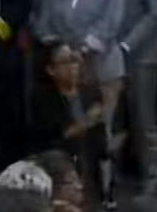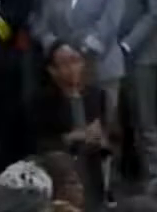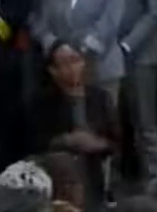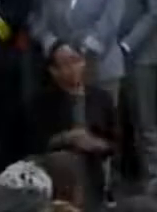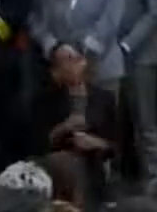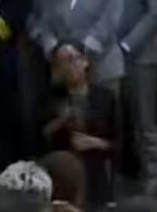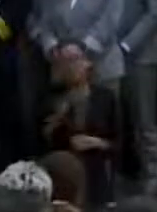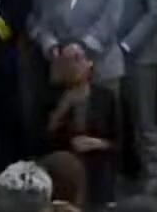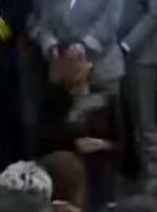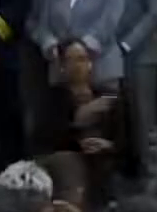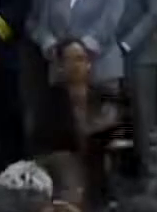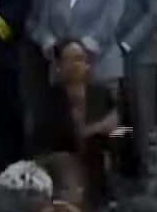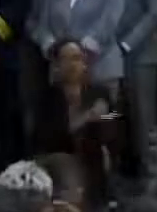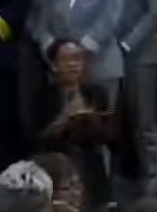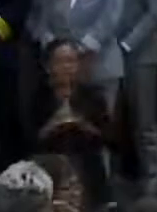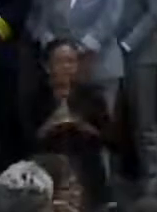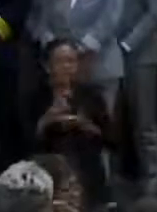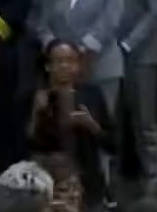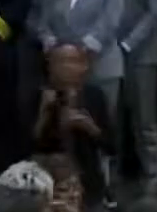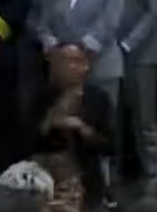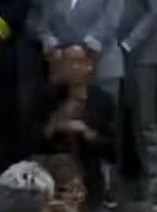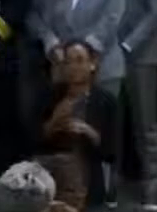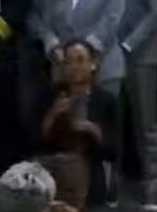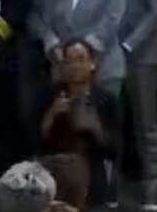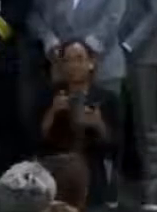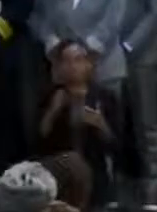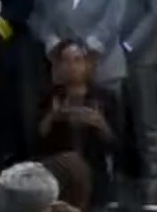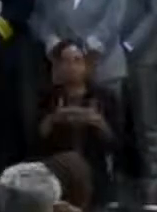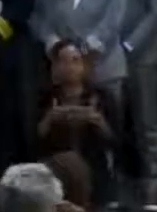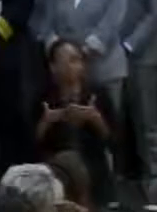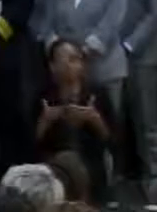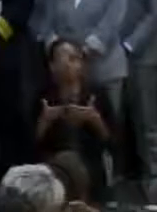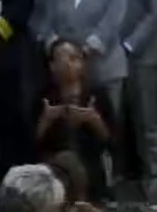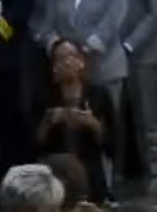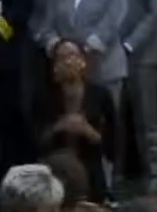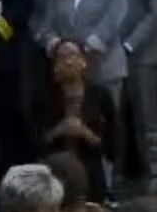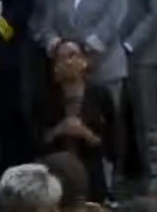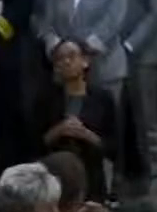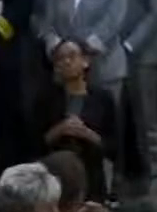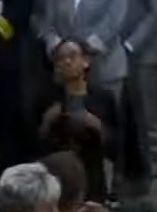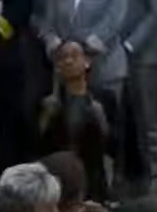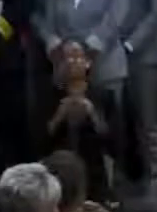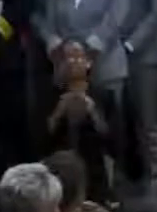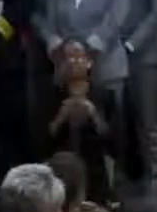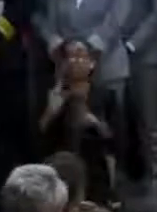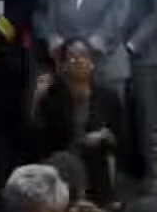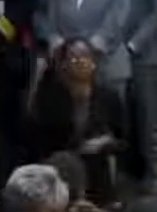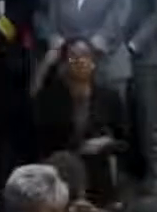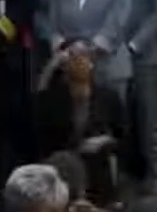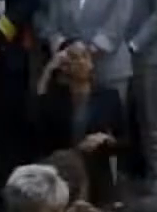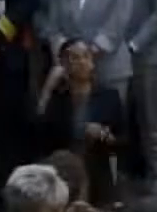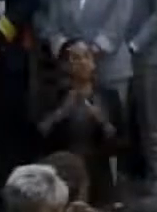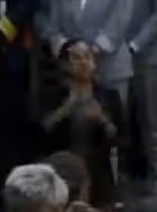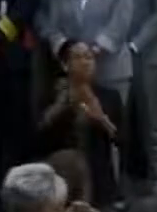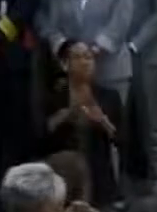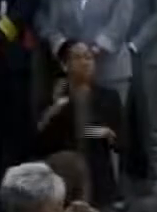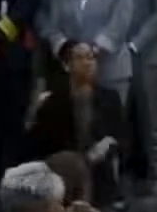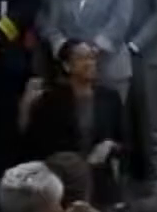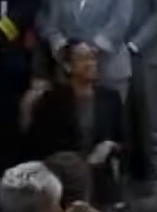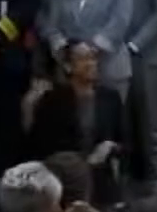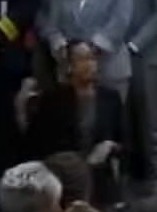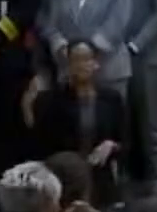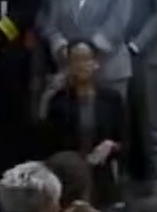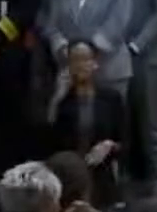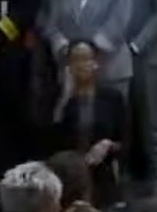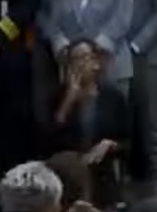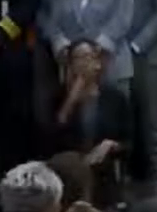help us follow that along with all of you. And also the government operations chair at the council and the Ward